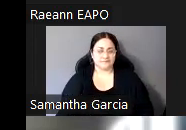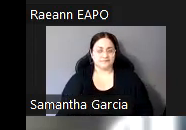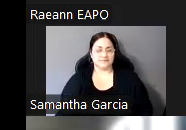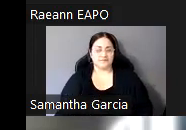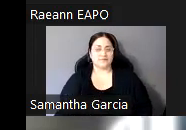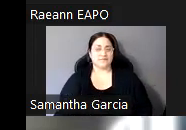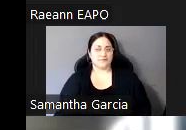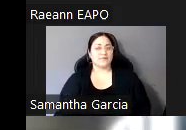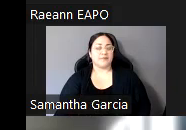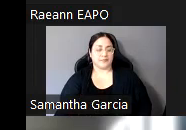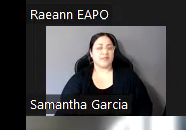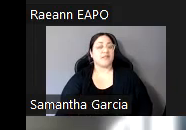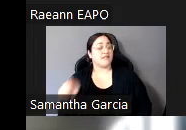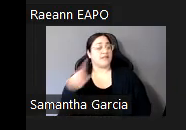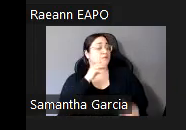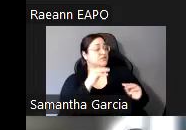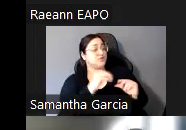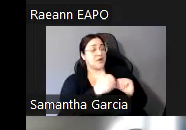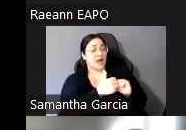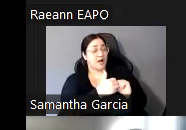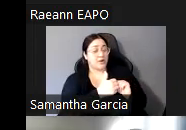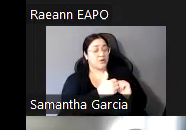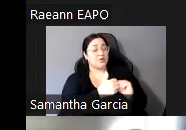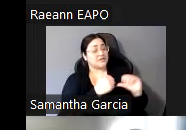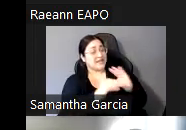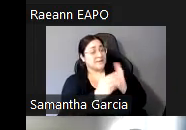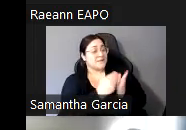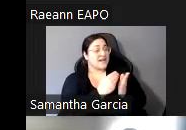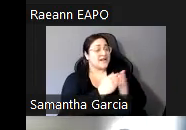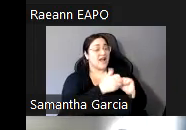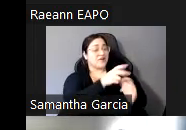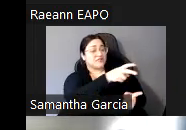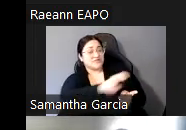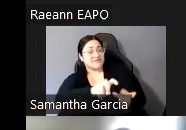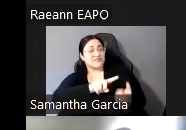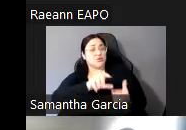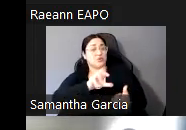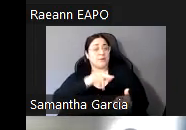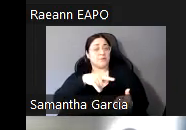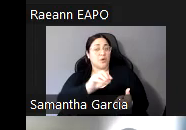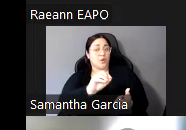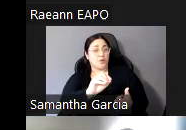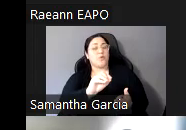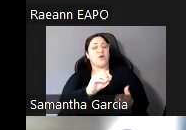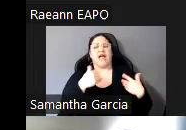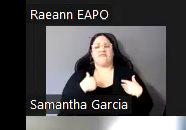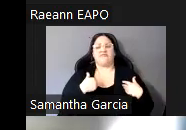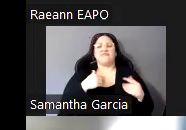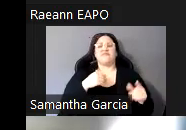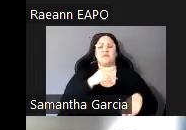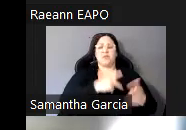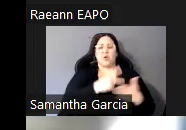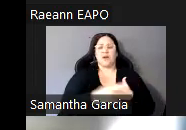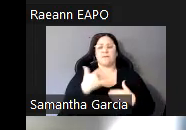your cryptocurrency from your regular bank account to an exchanger, which is like a bank. And they're going to show you how